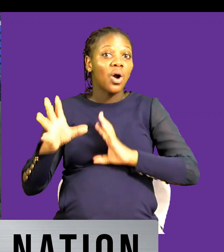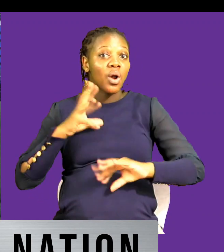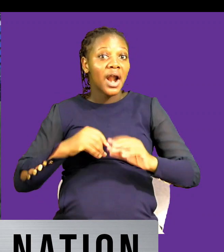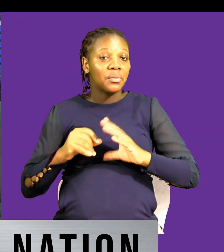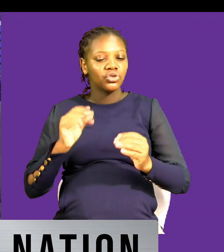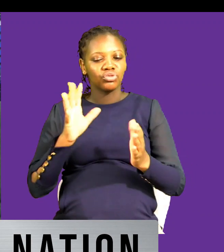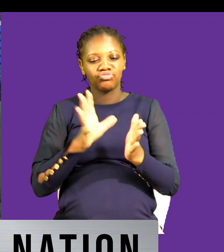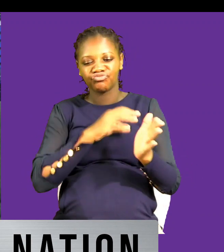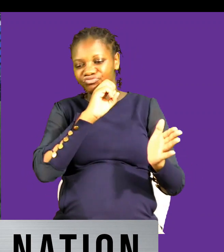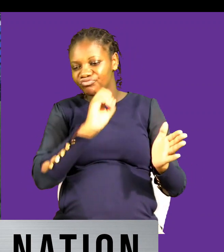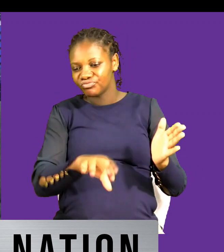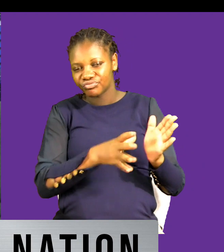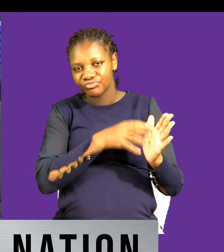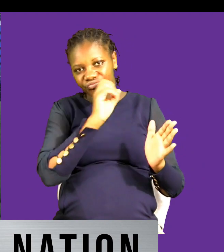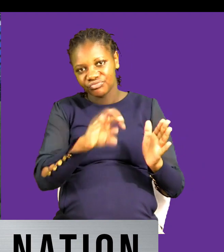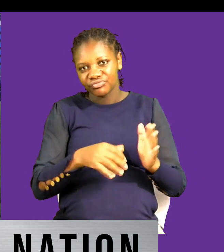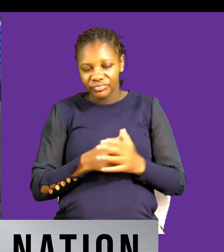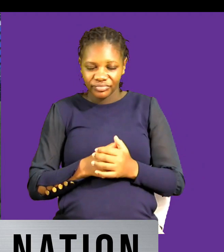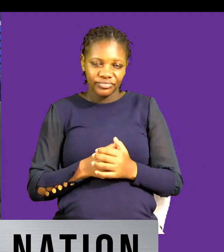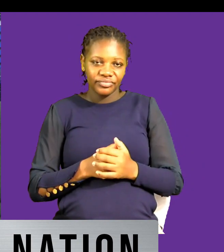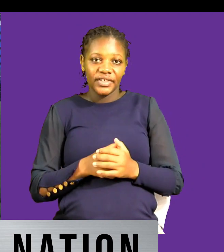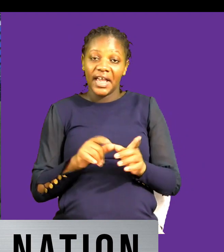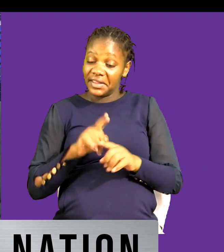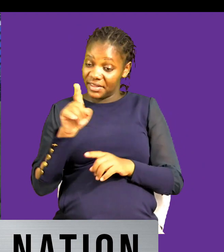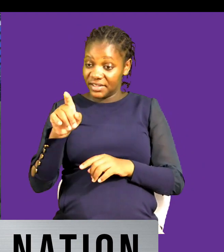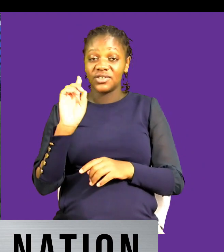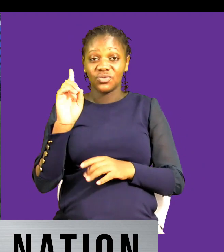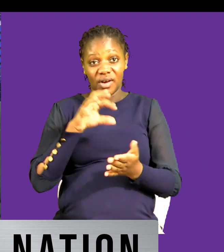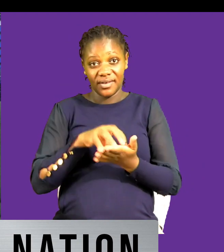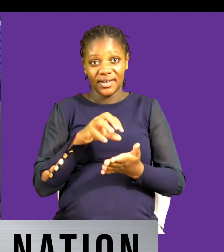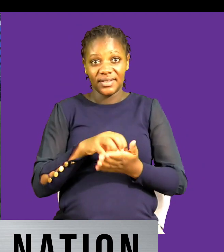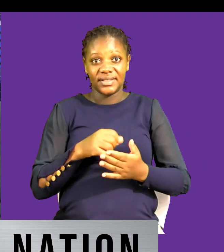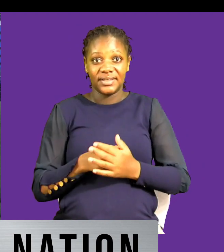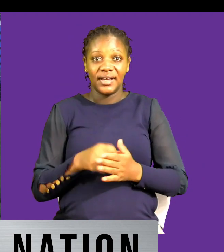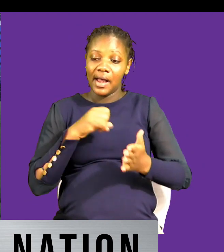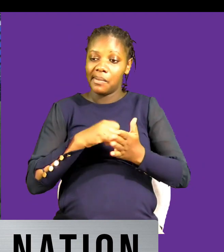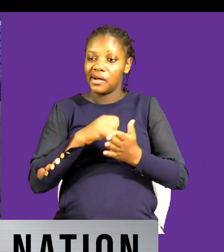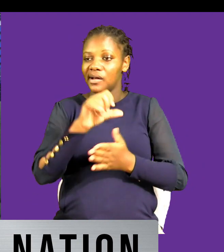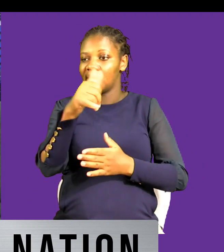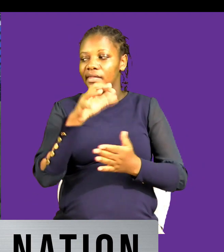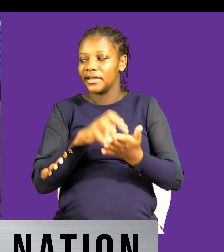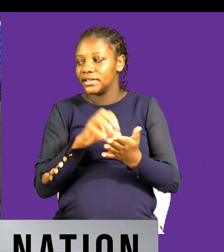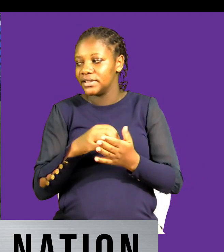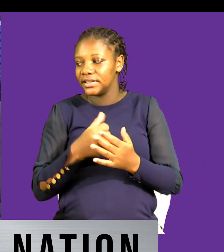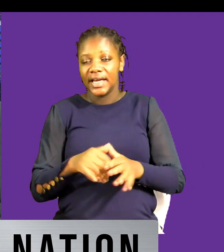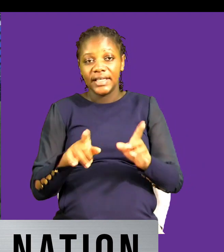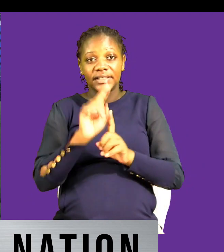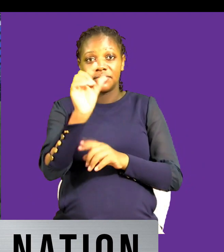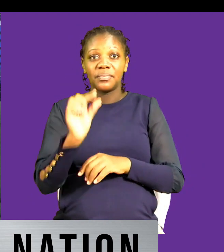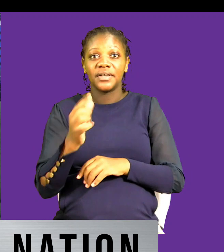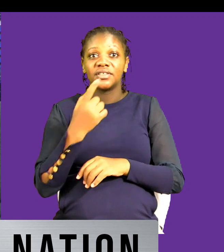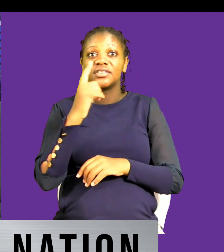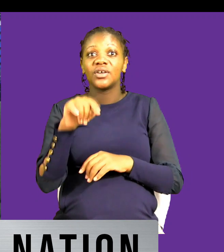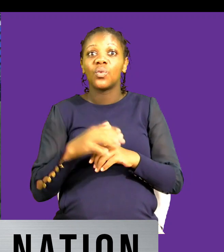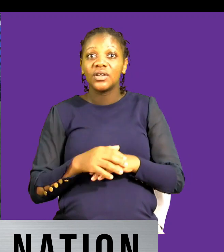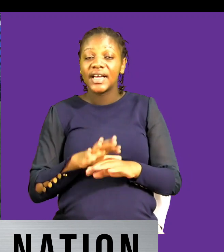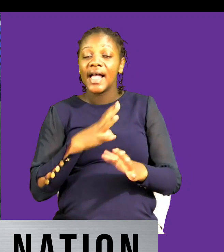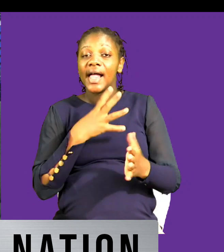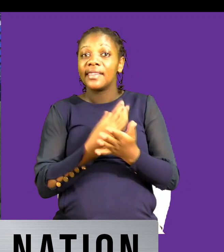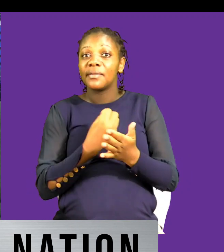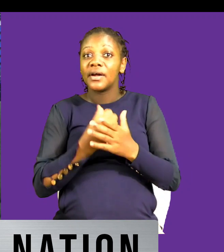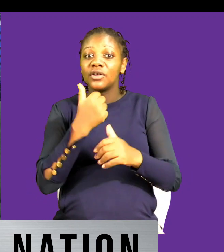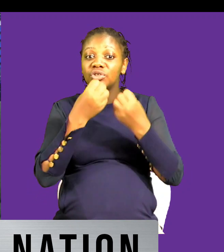this is one of those cases that Kimora and Aror was something that somebody even said, that the money that was